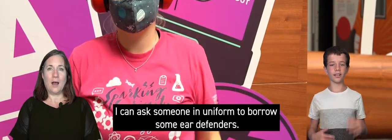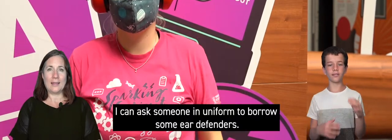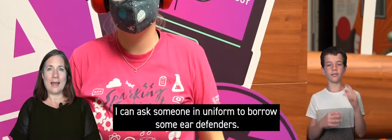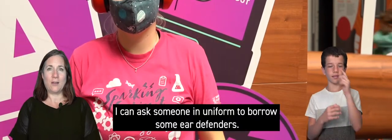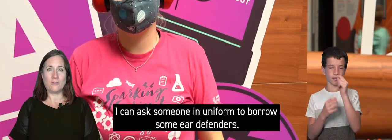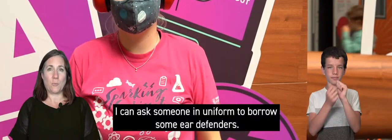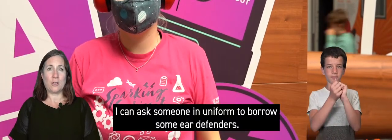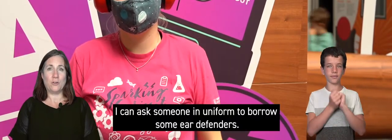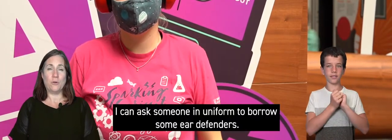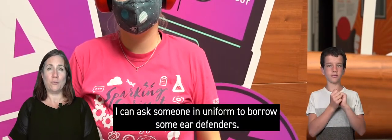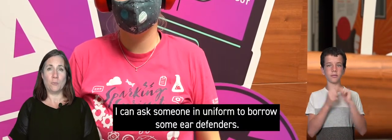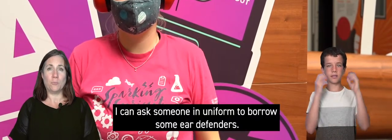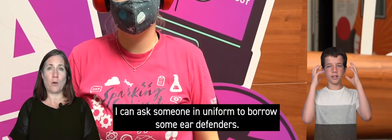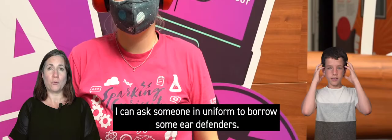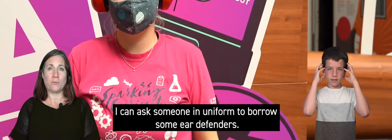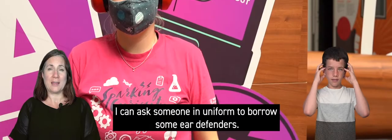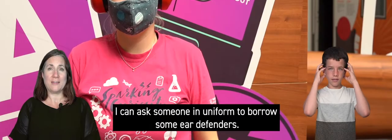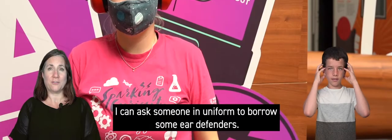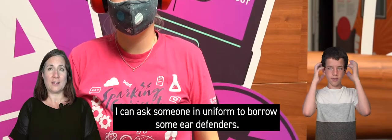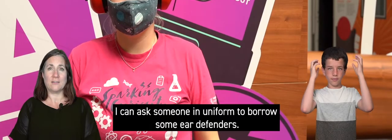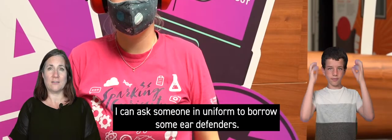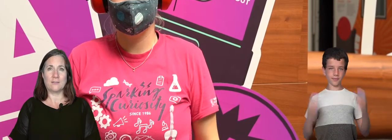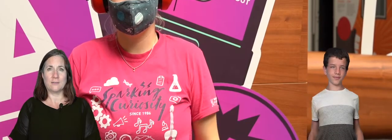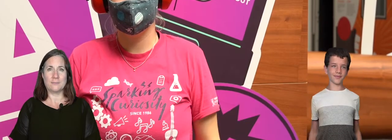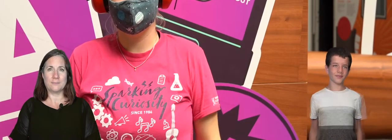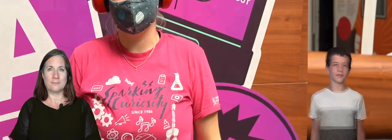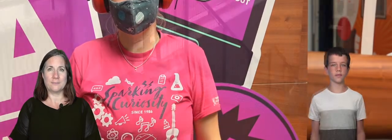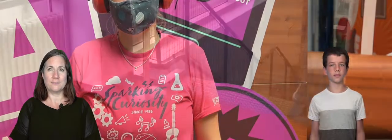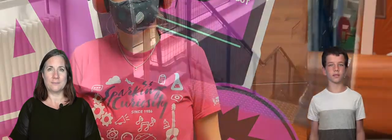I can ask someone in uniform to borrow some ear defenders.